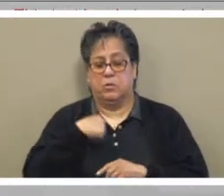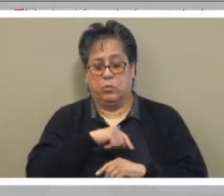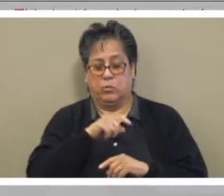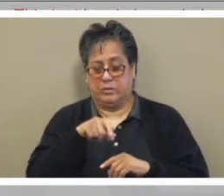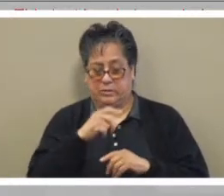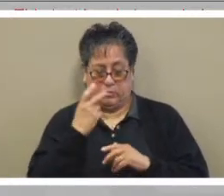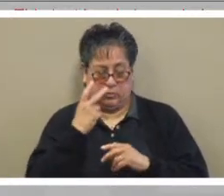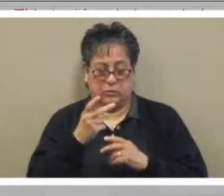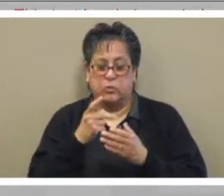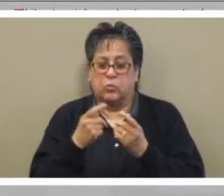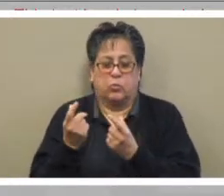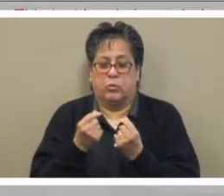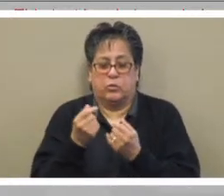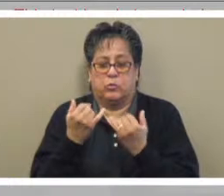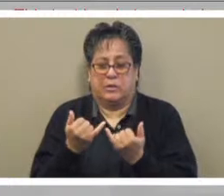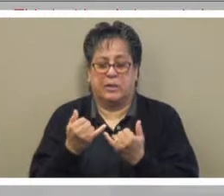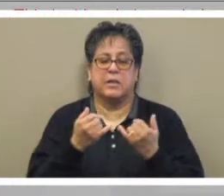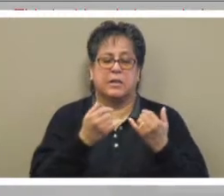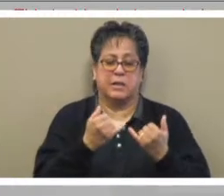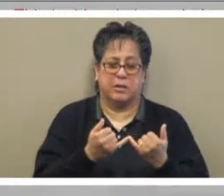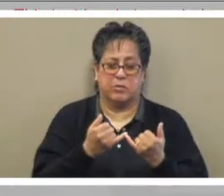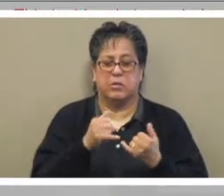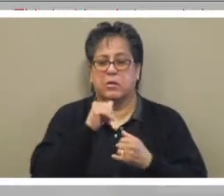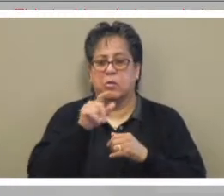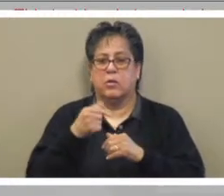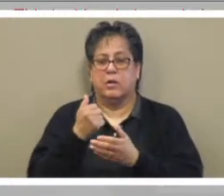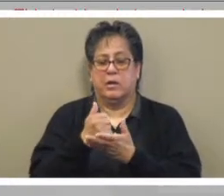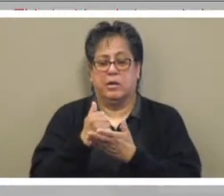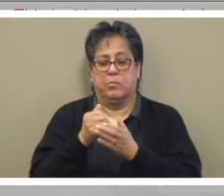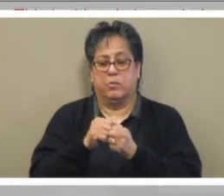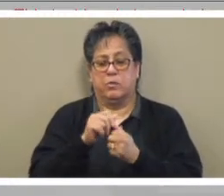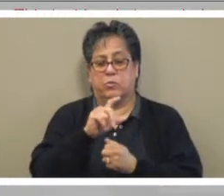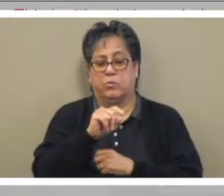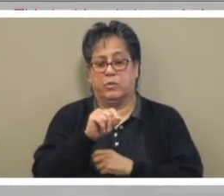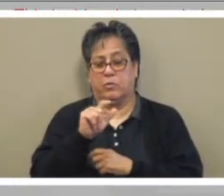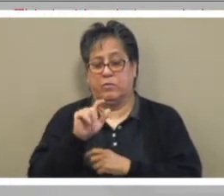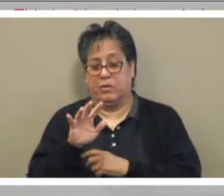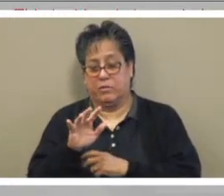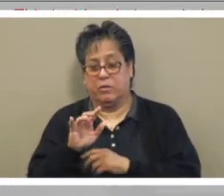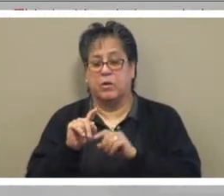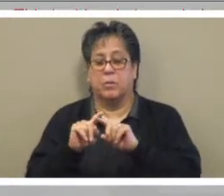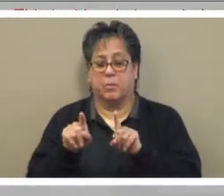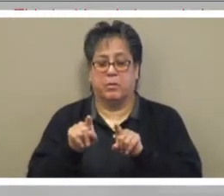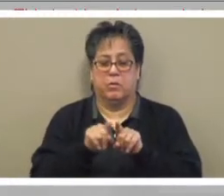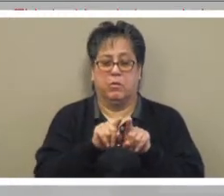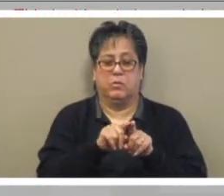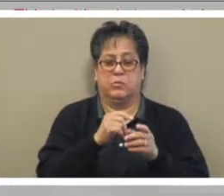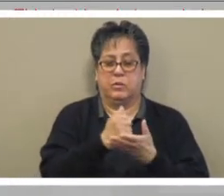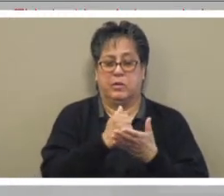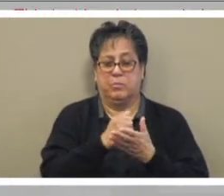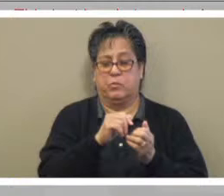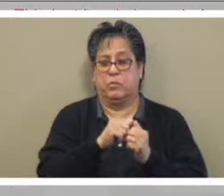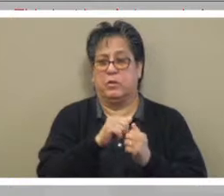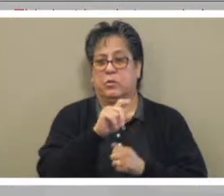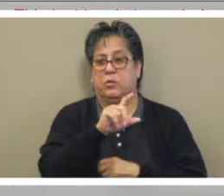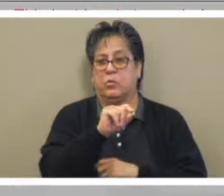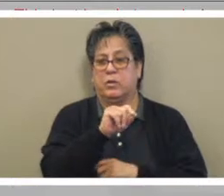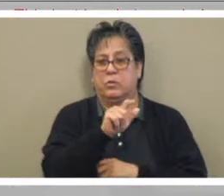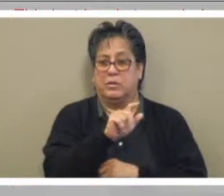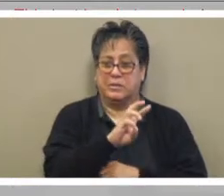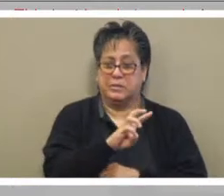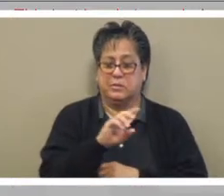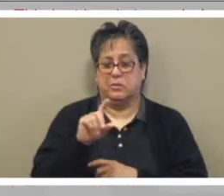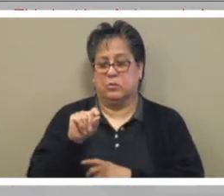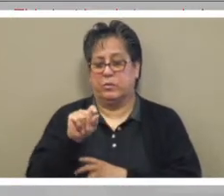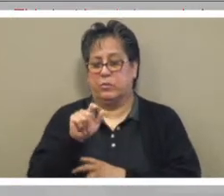what can we do today, what can we do now to not only help with the FY25 budget, but then obviously help with that FY26 and FY2027 budget